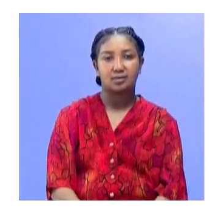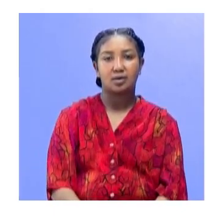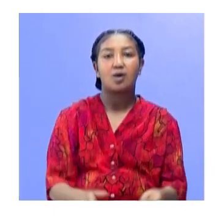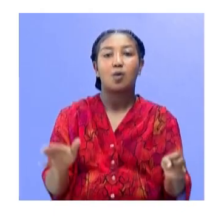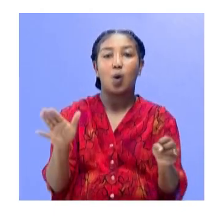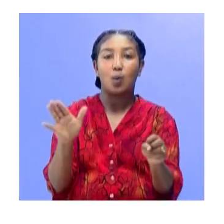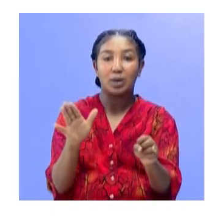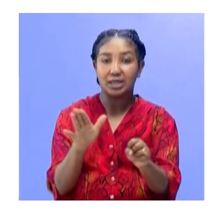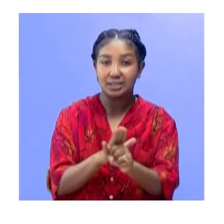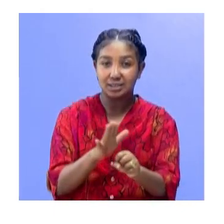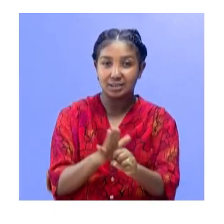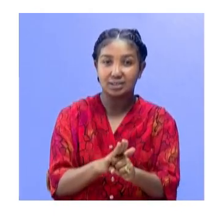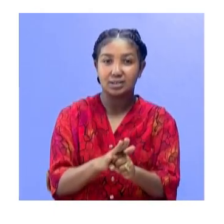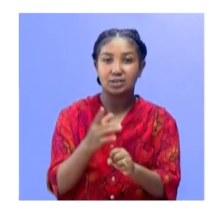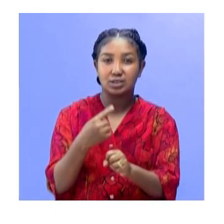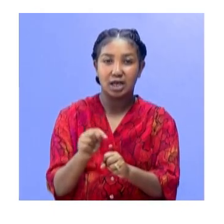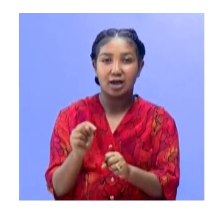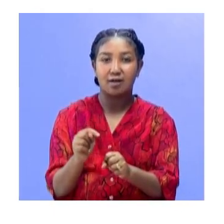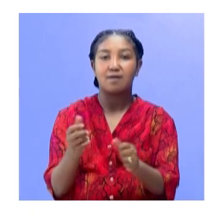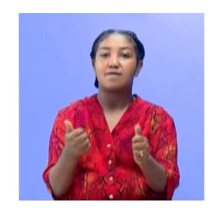Complete the